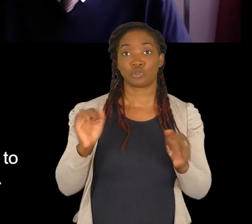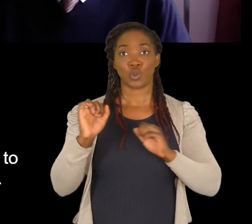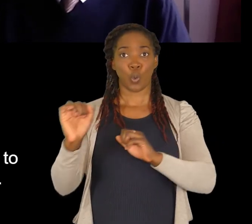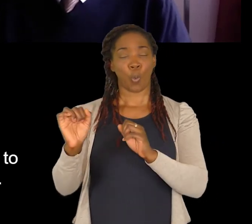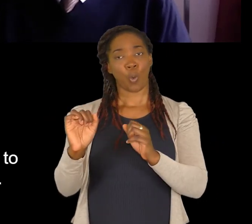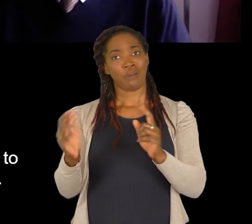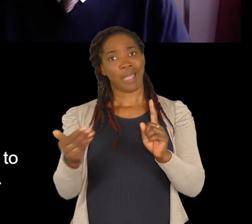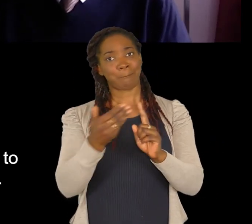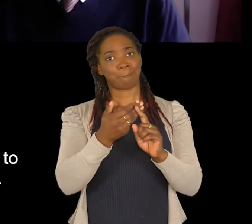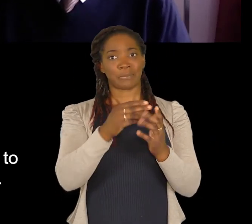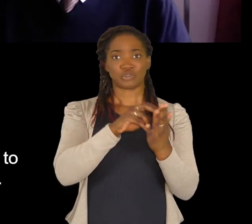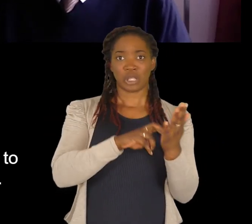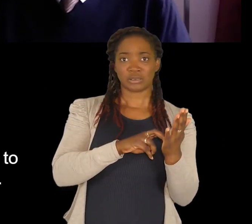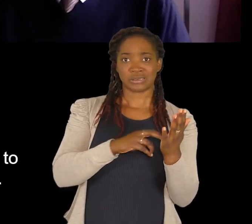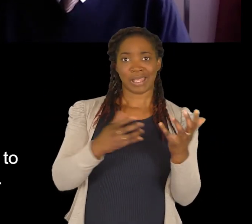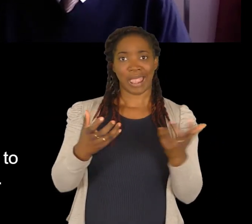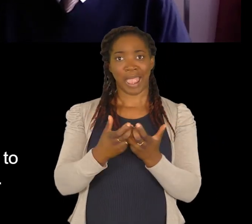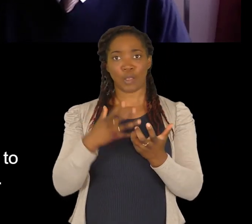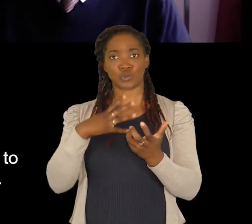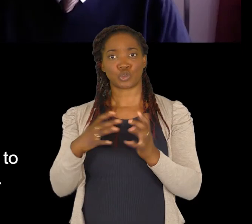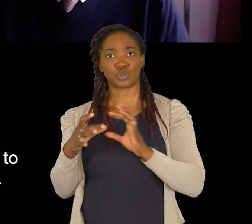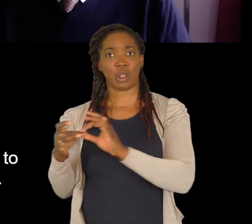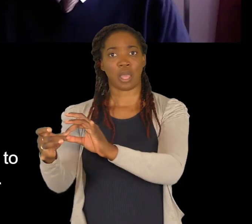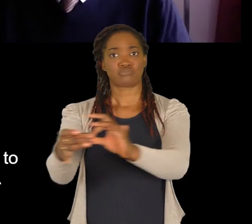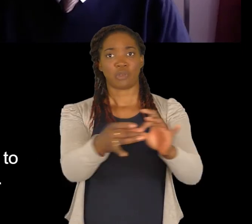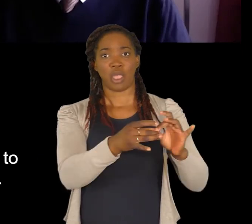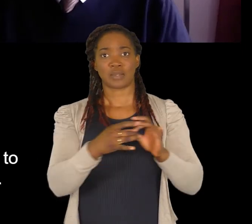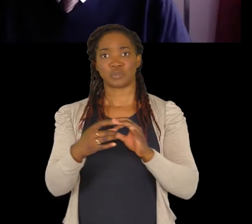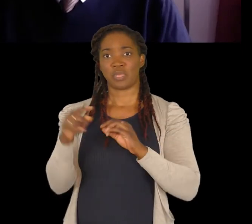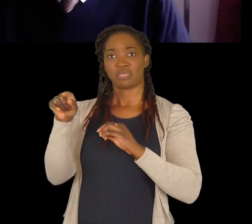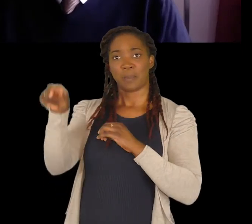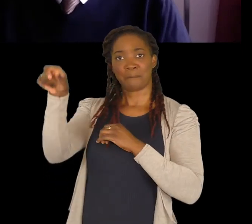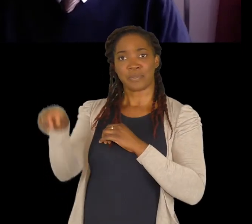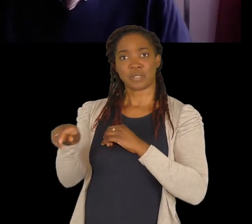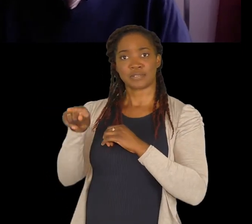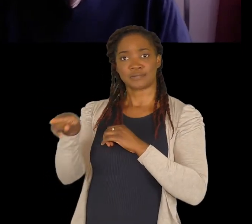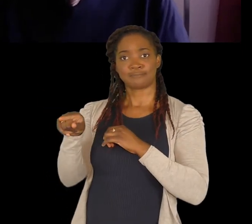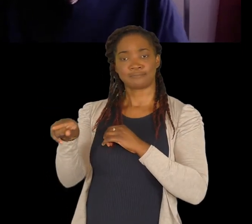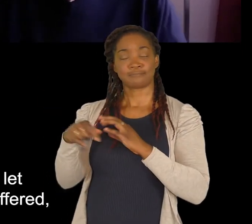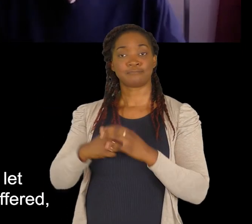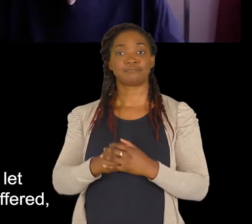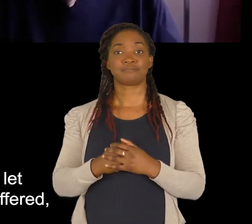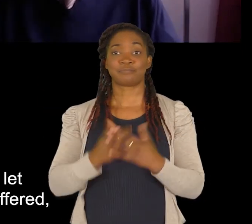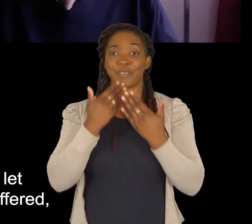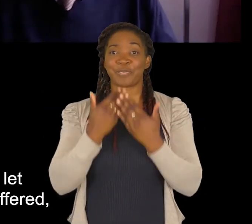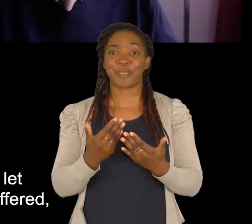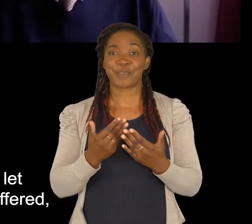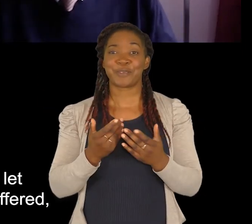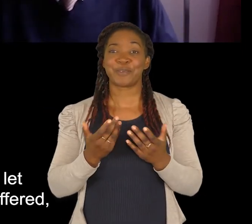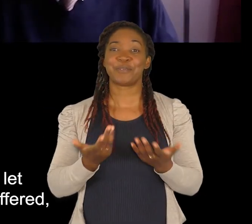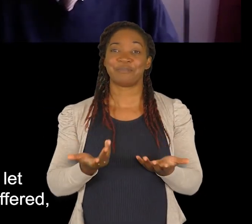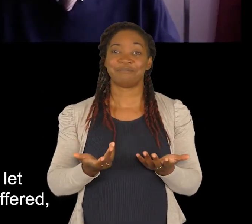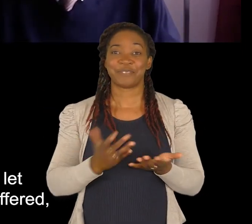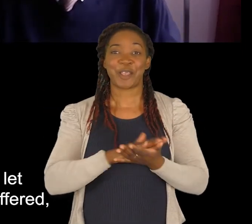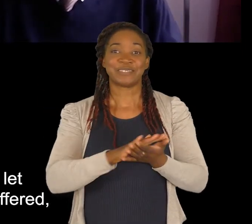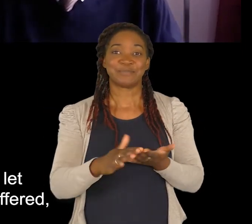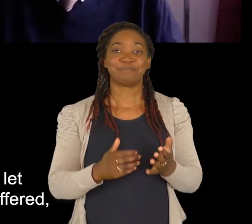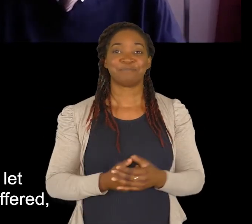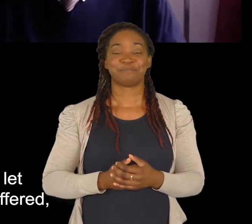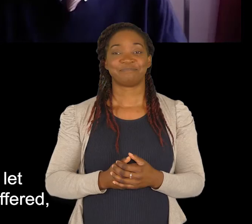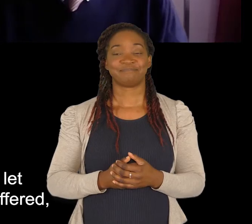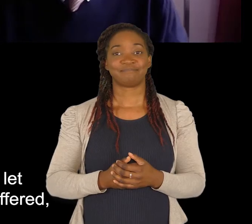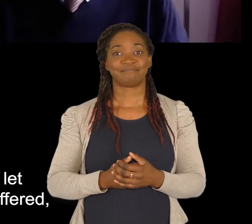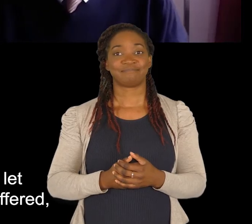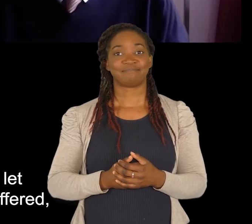your agenda? How are you wanting to collaborate with that particular individual, etc. So thank you for that,